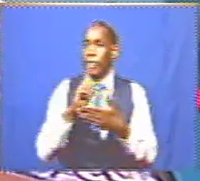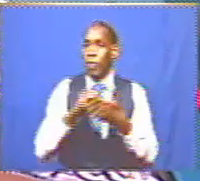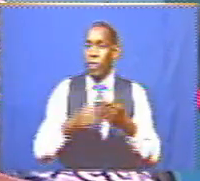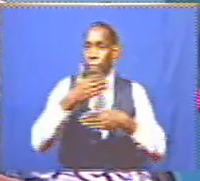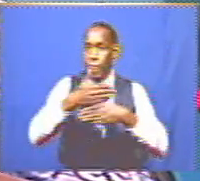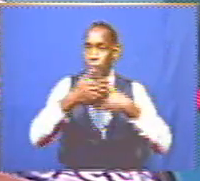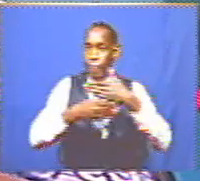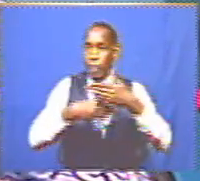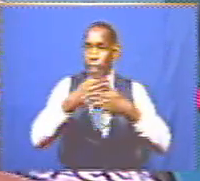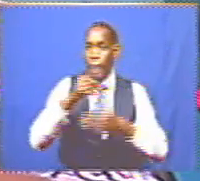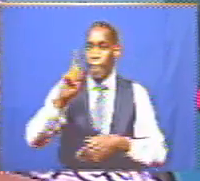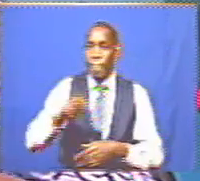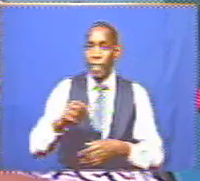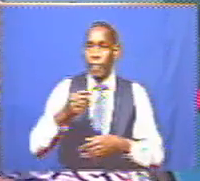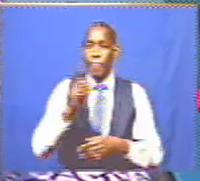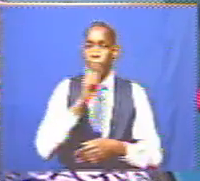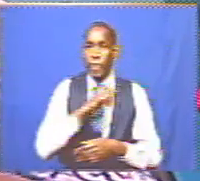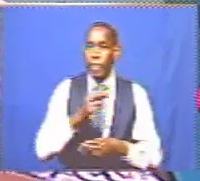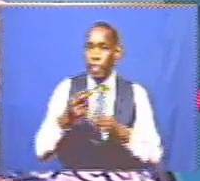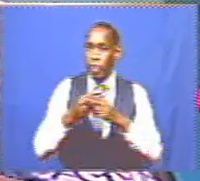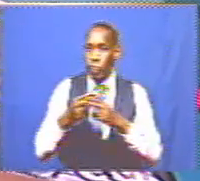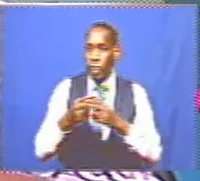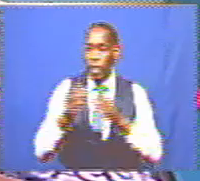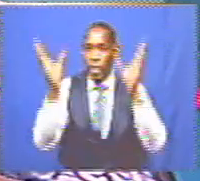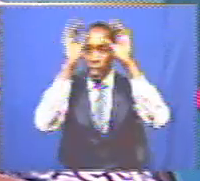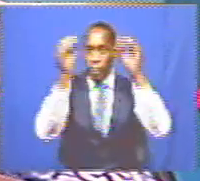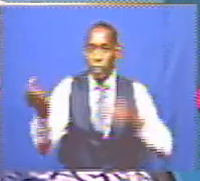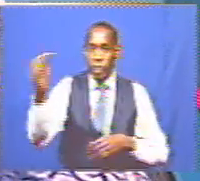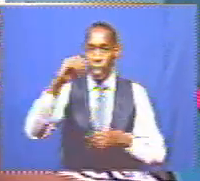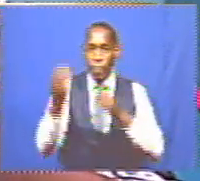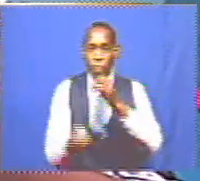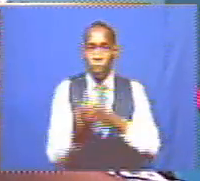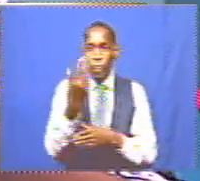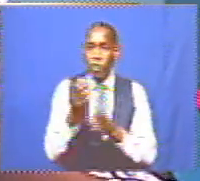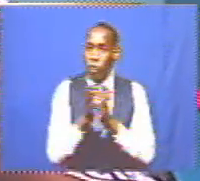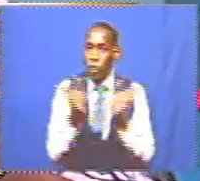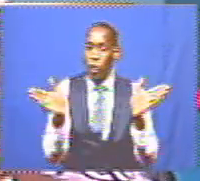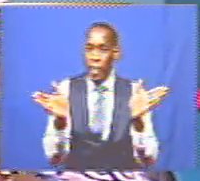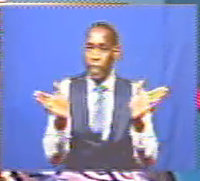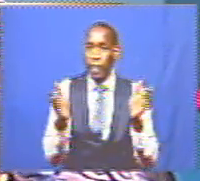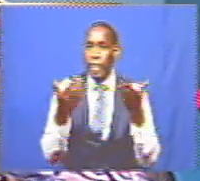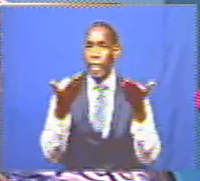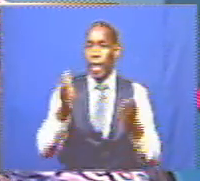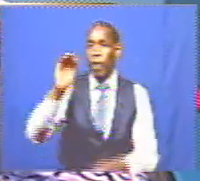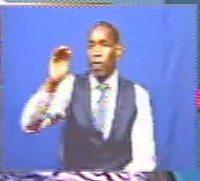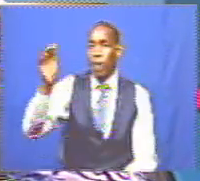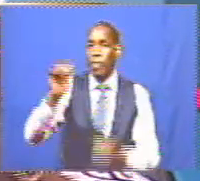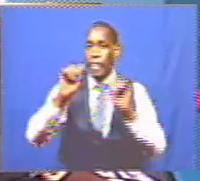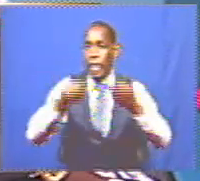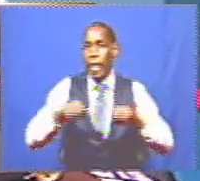building should be finished soon and he needs to come in, commission it and open it. Mm-hmm. So that as a county, we are able to put